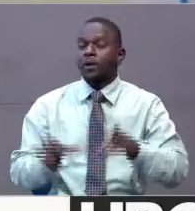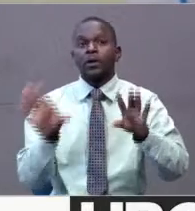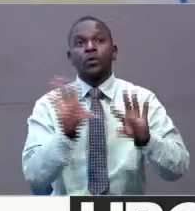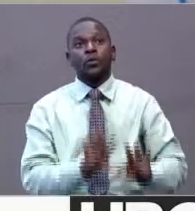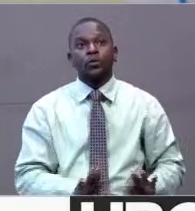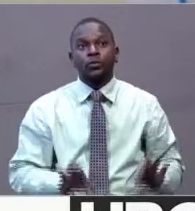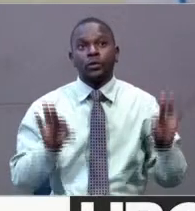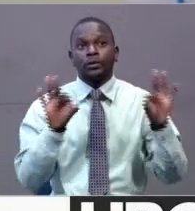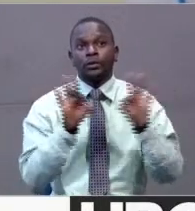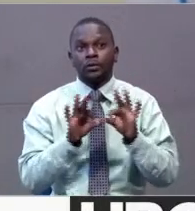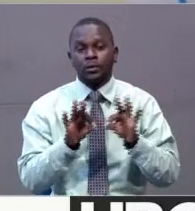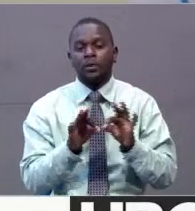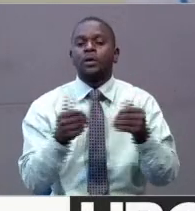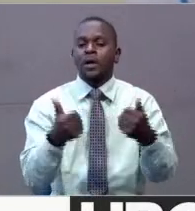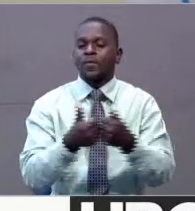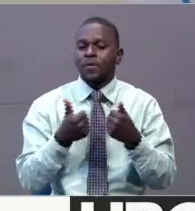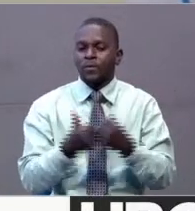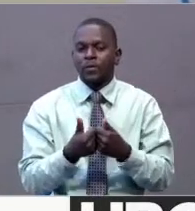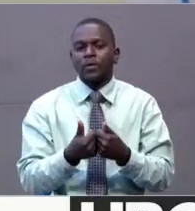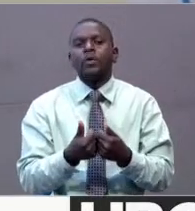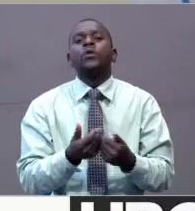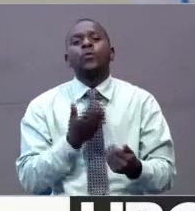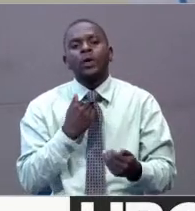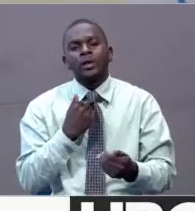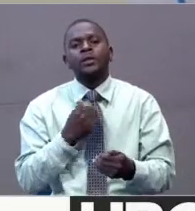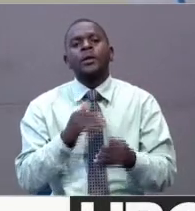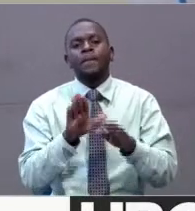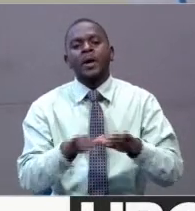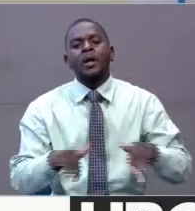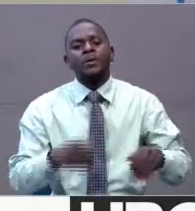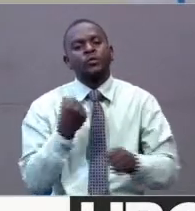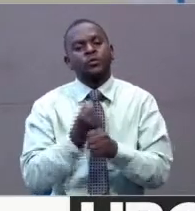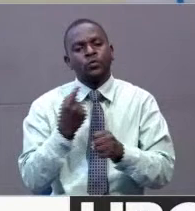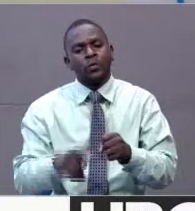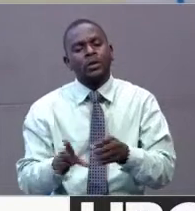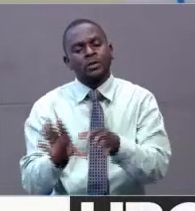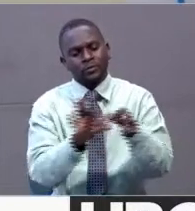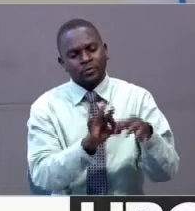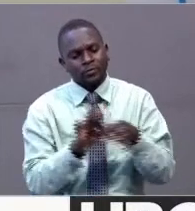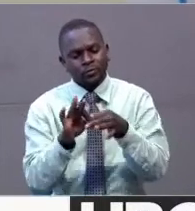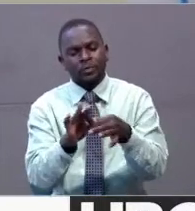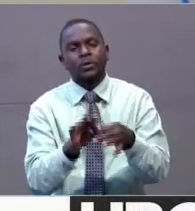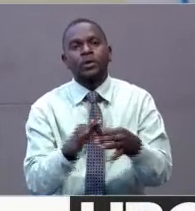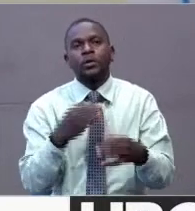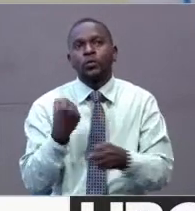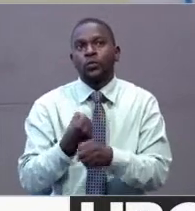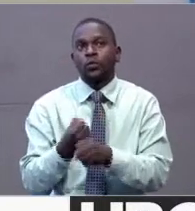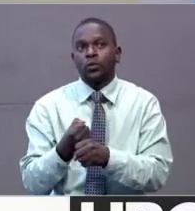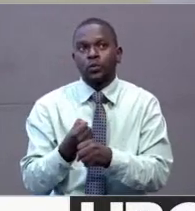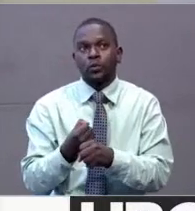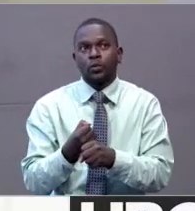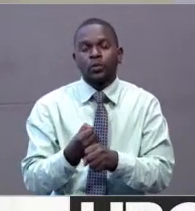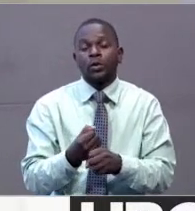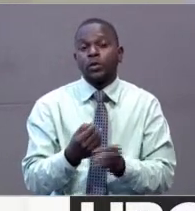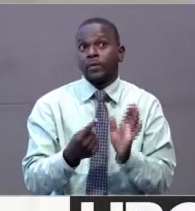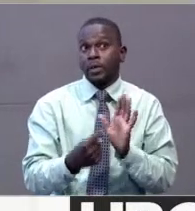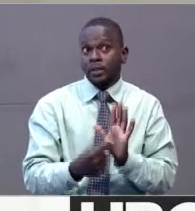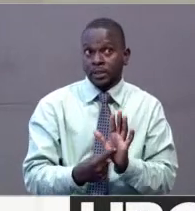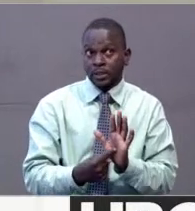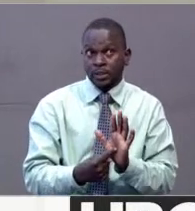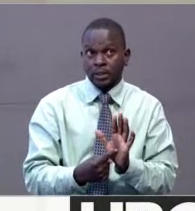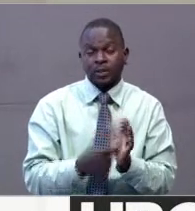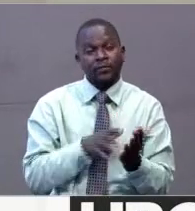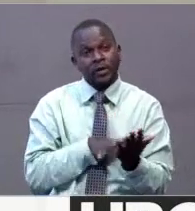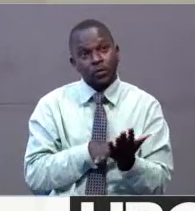important is for you to tell us what you need us to do, and we coordinate and work together. For instance, if the cost